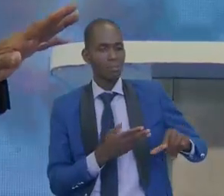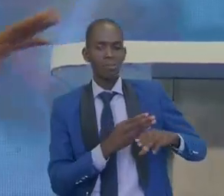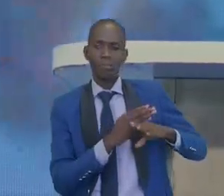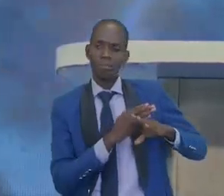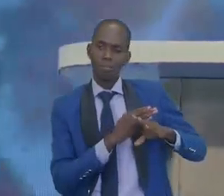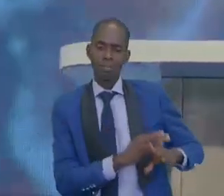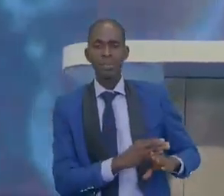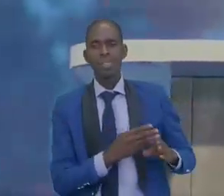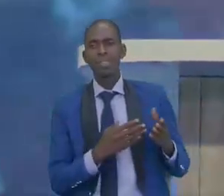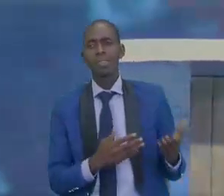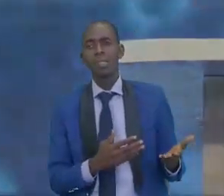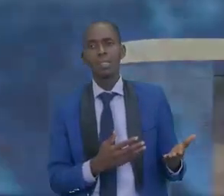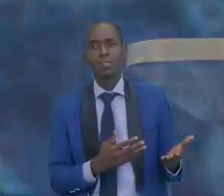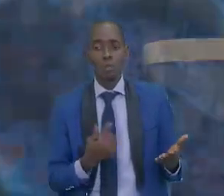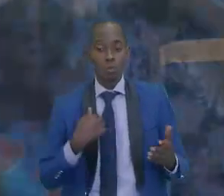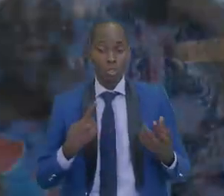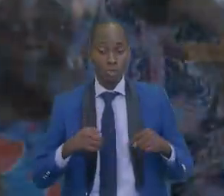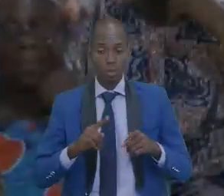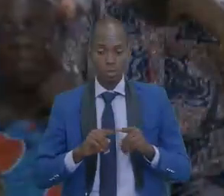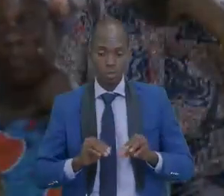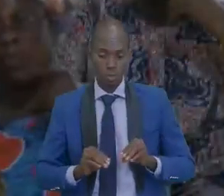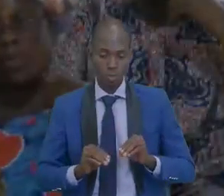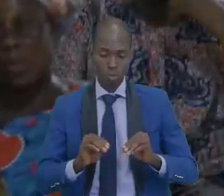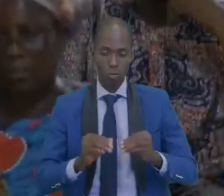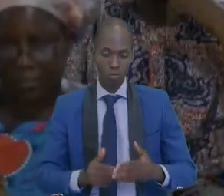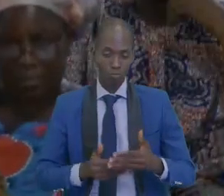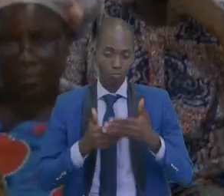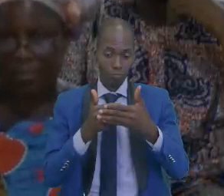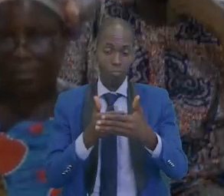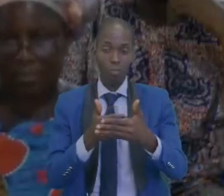horizontal. We try to go forward,